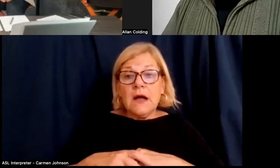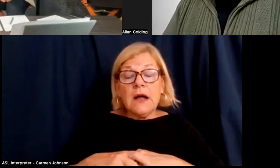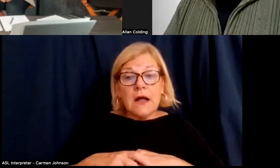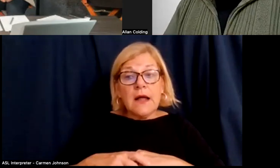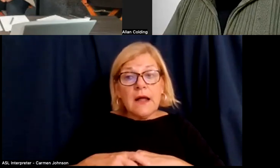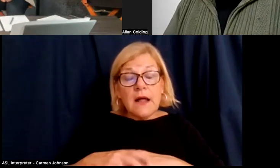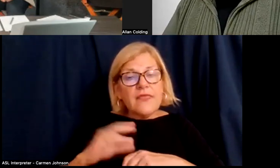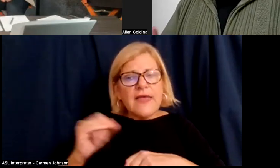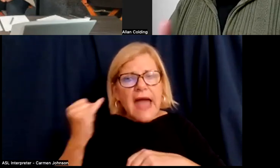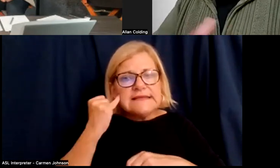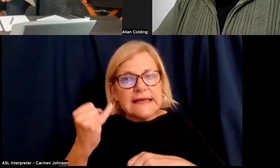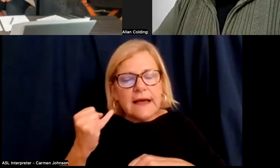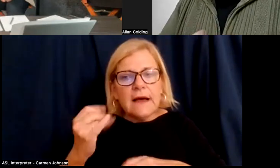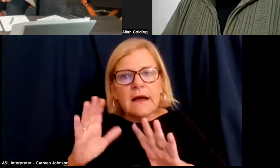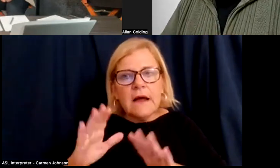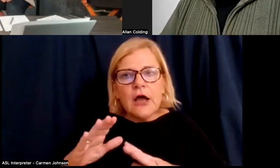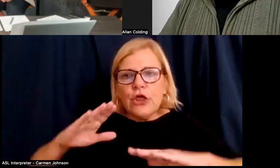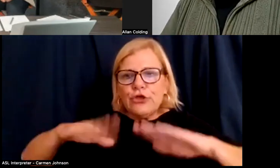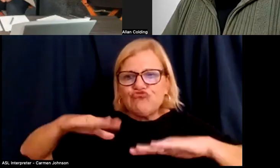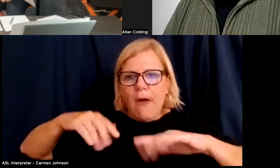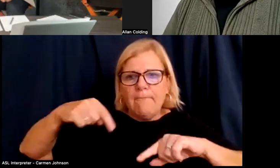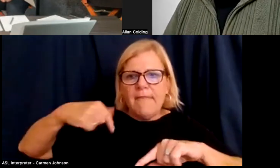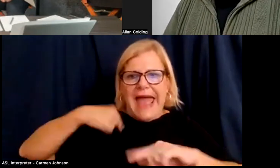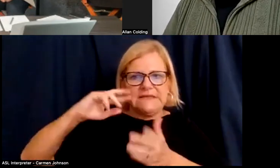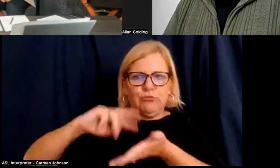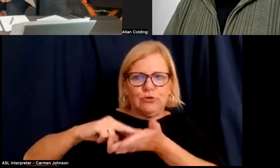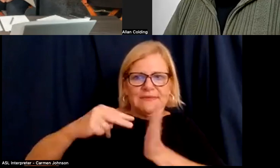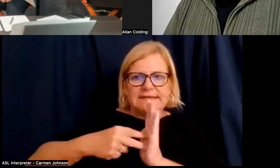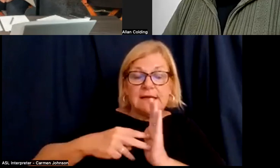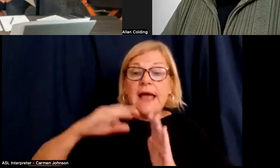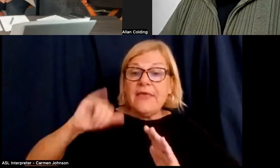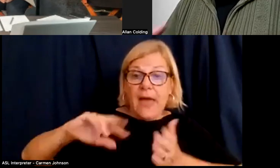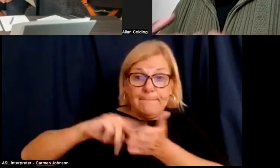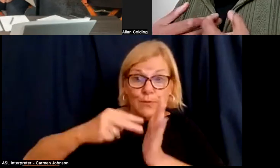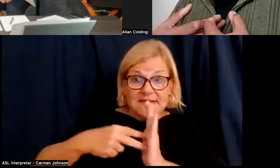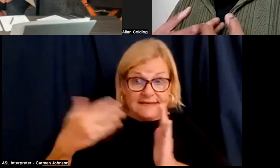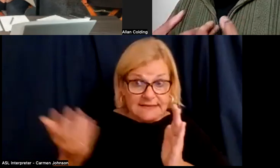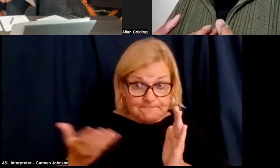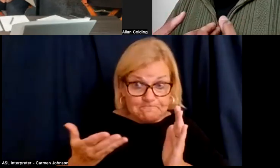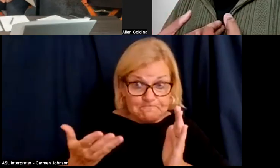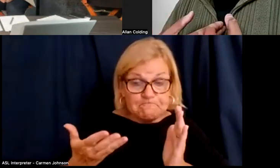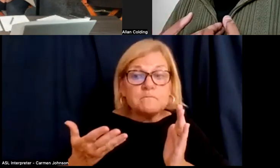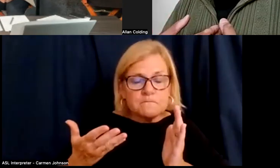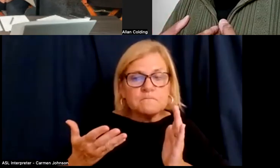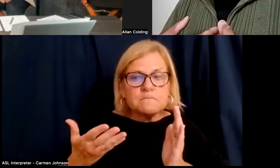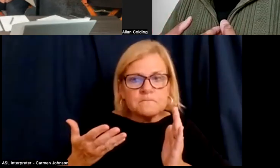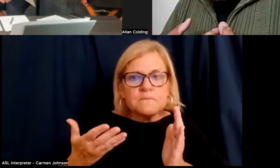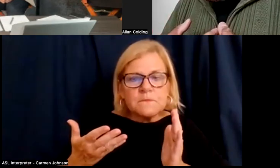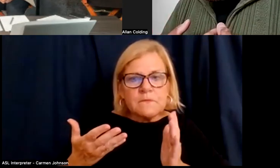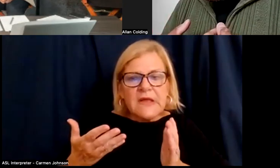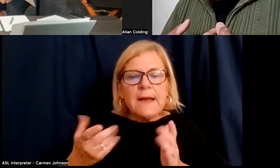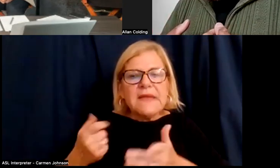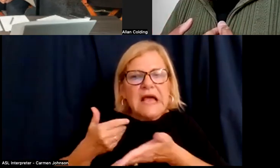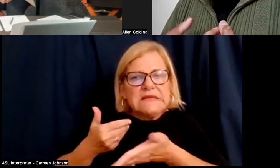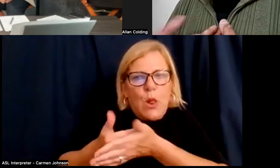the whole idea here is that the drum has a purpose, and that purpose is to be as close to